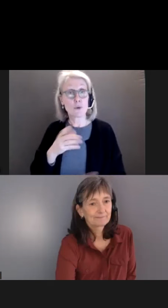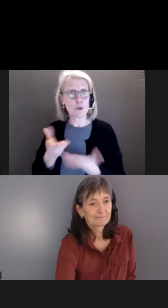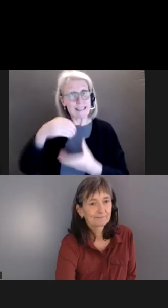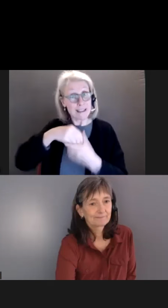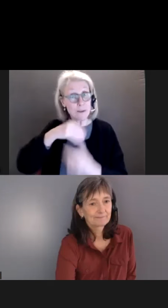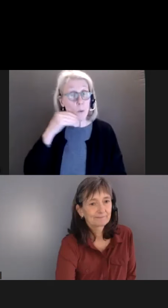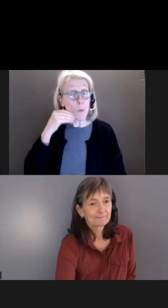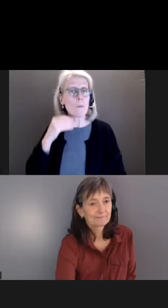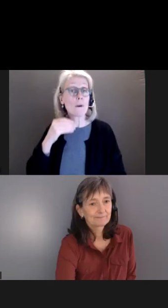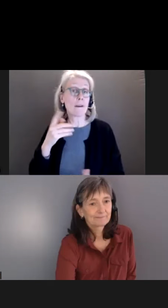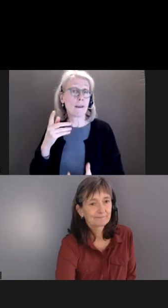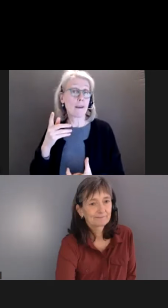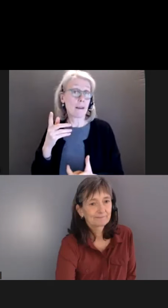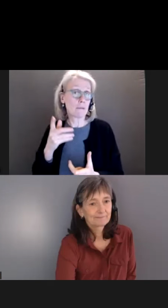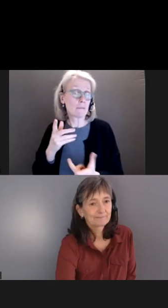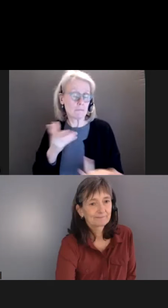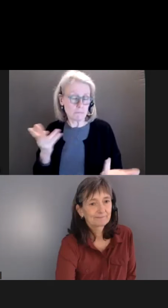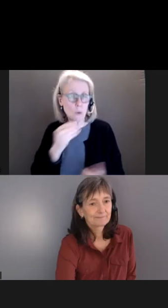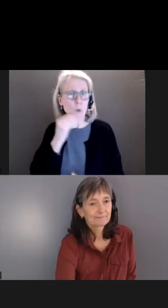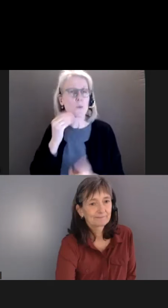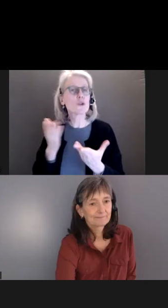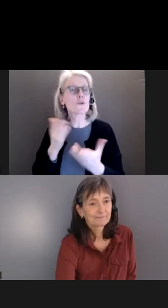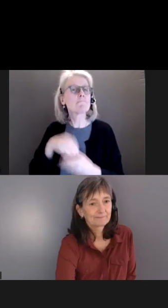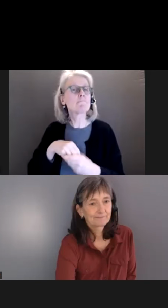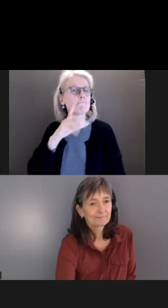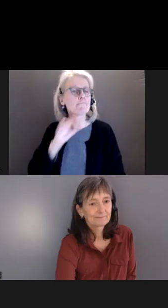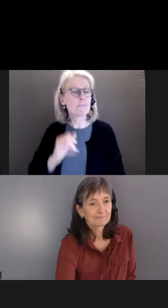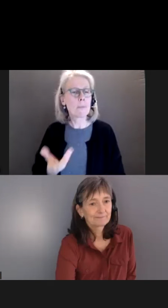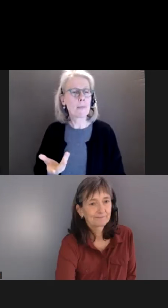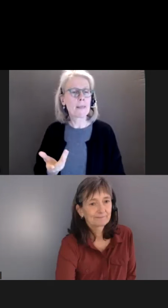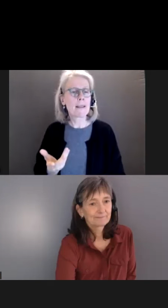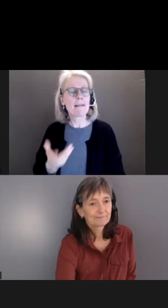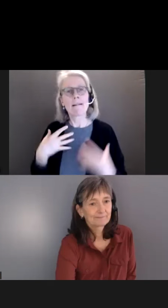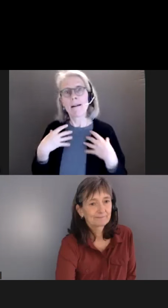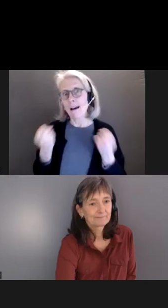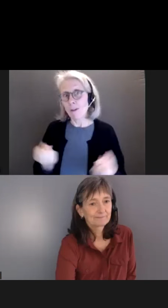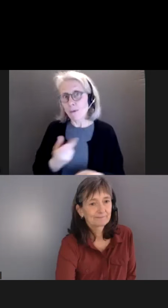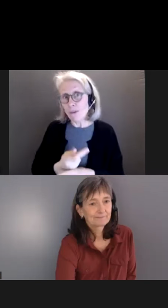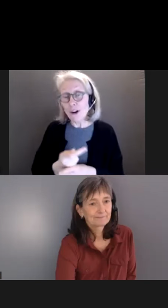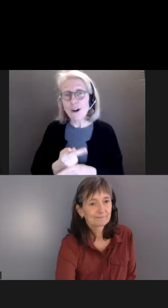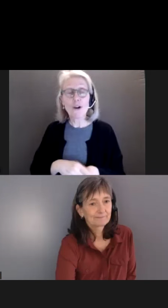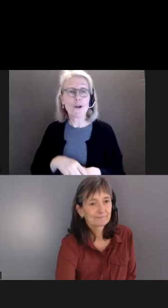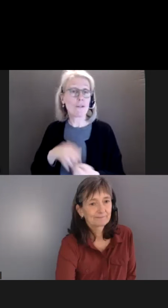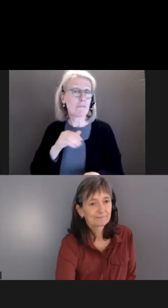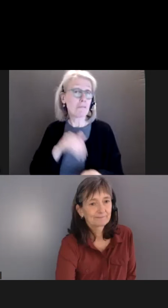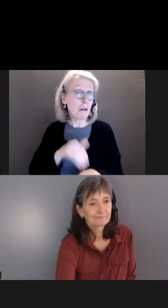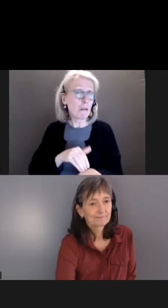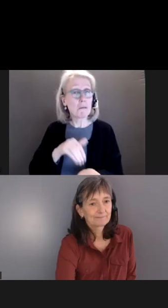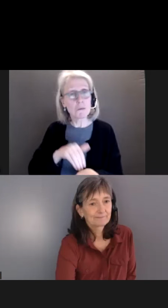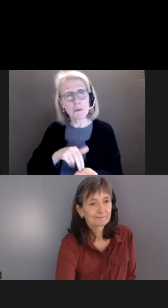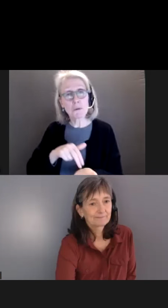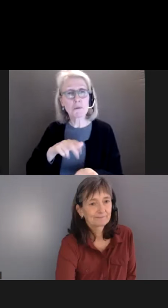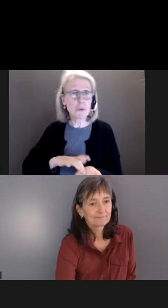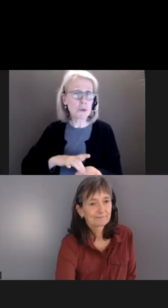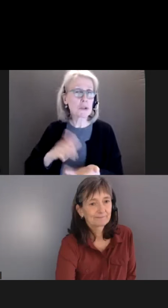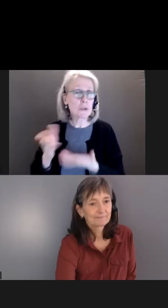support services. So home care services focus more specifically on healthcare and medical needs and include a wide range of services